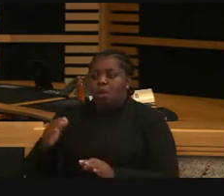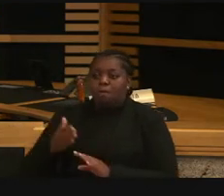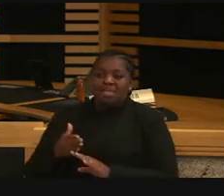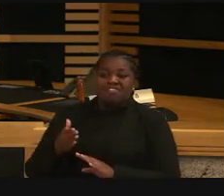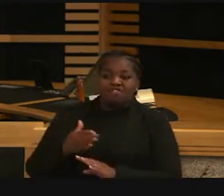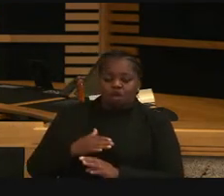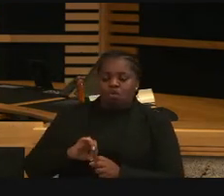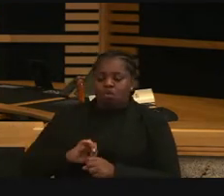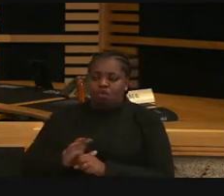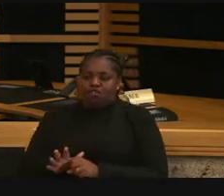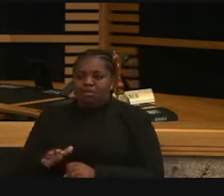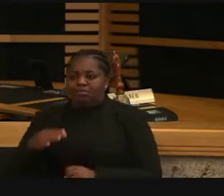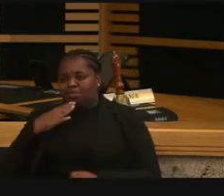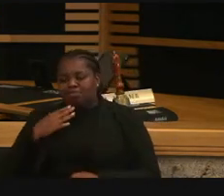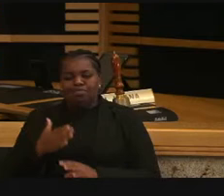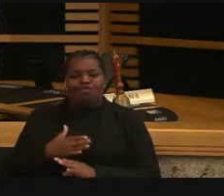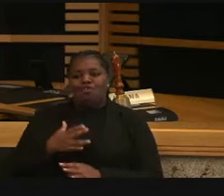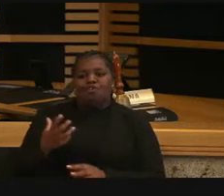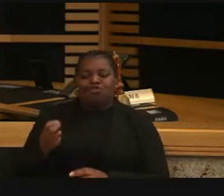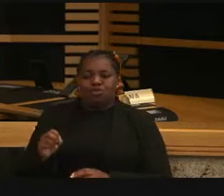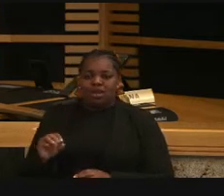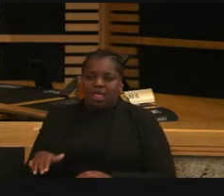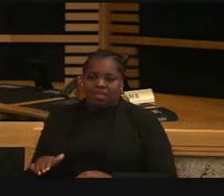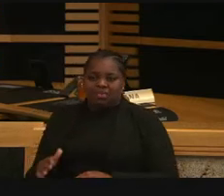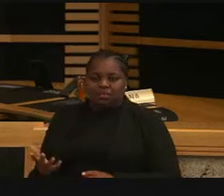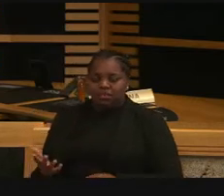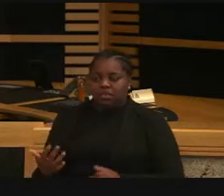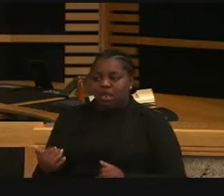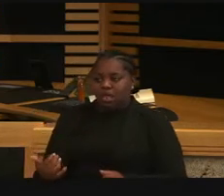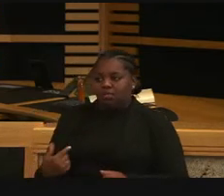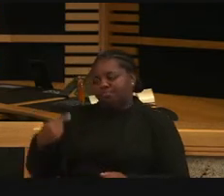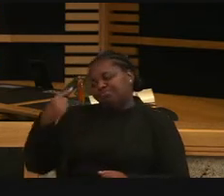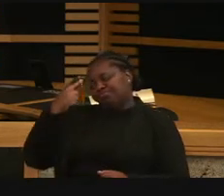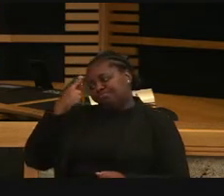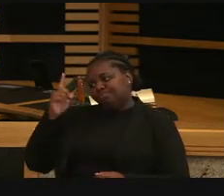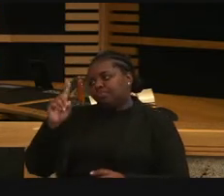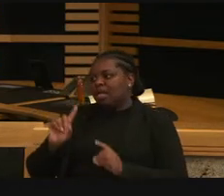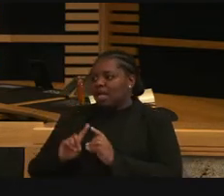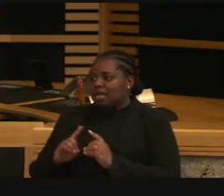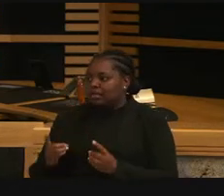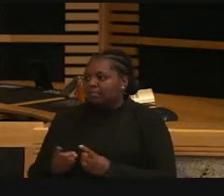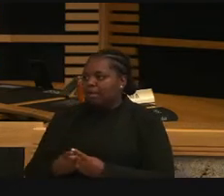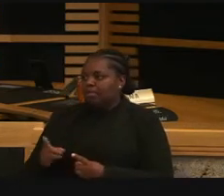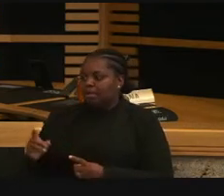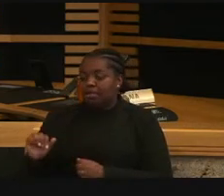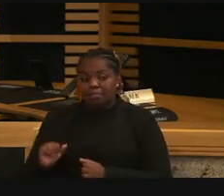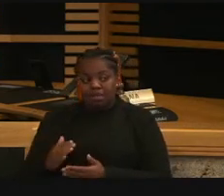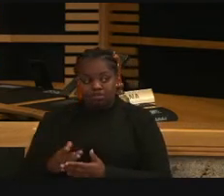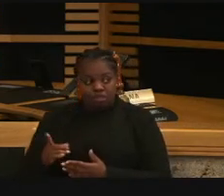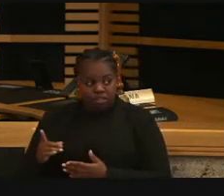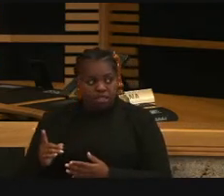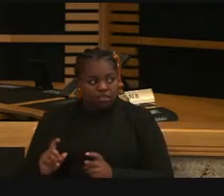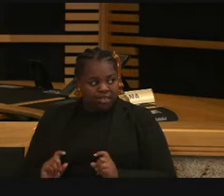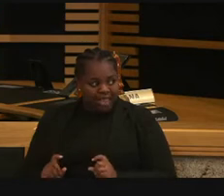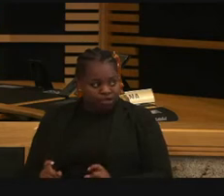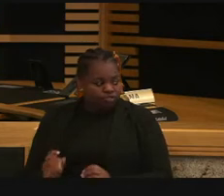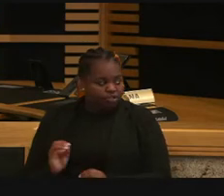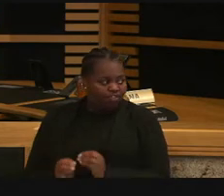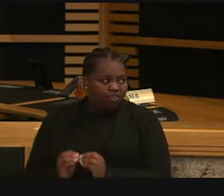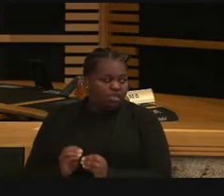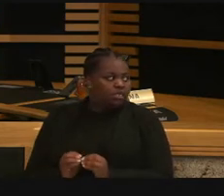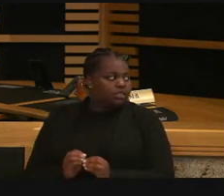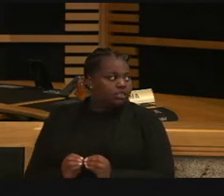COVID-19. Yeah. So sathi ke the department must, as a matter of urgency, ensure that the Weybridge